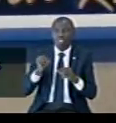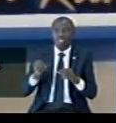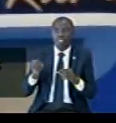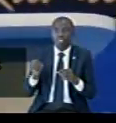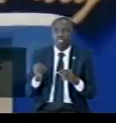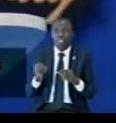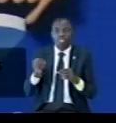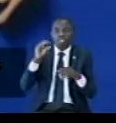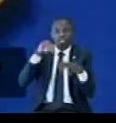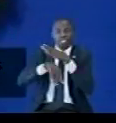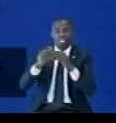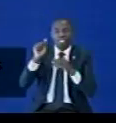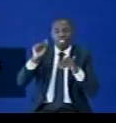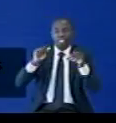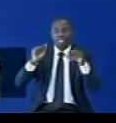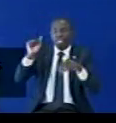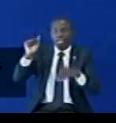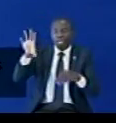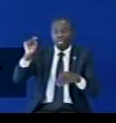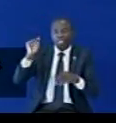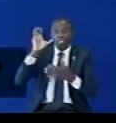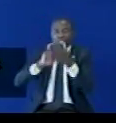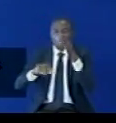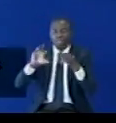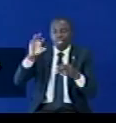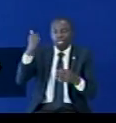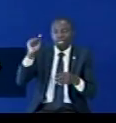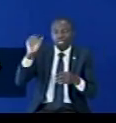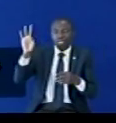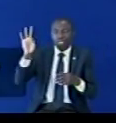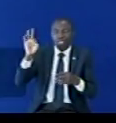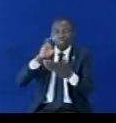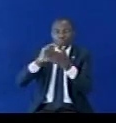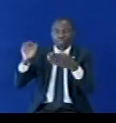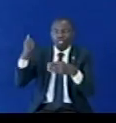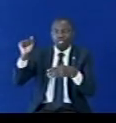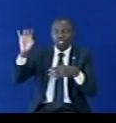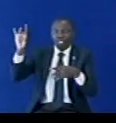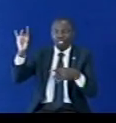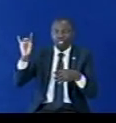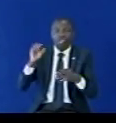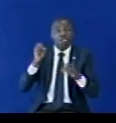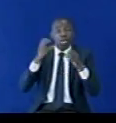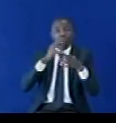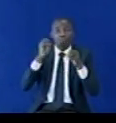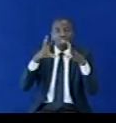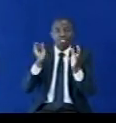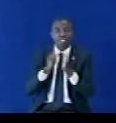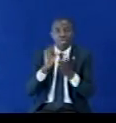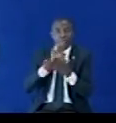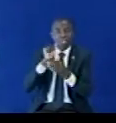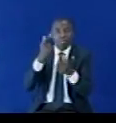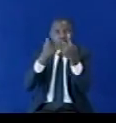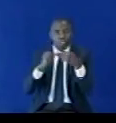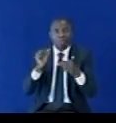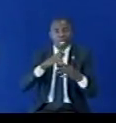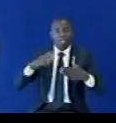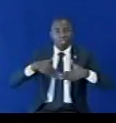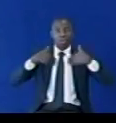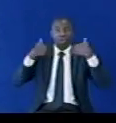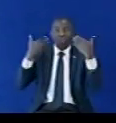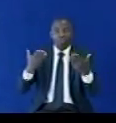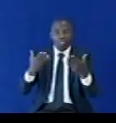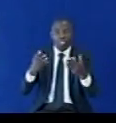I'm reading from verse 18. And many that believed came and confessed and